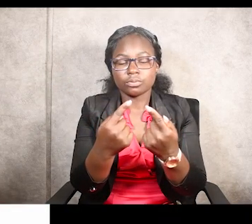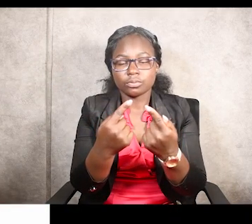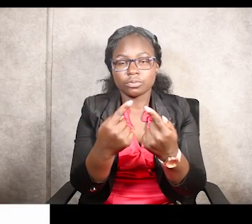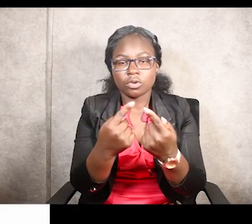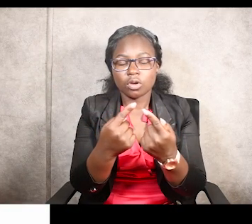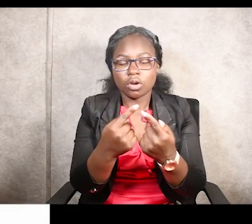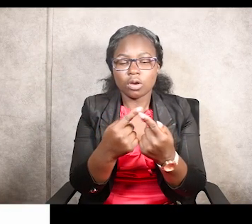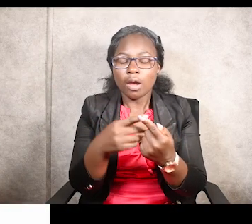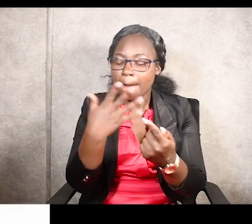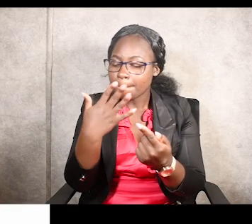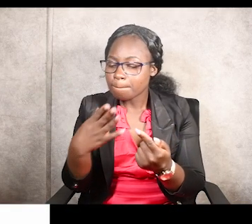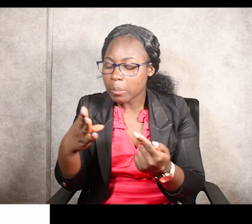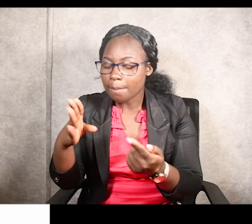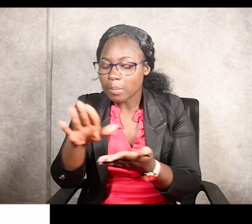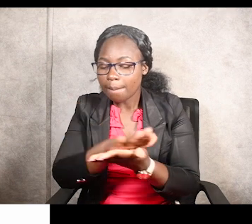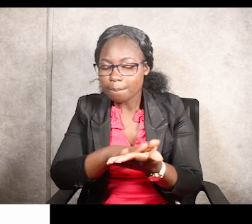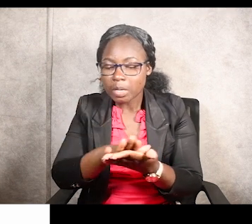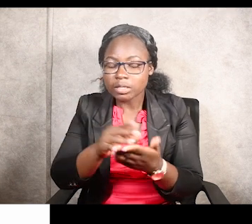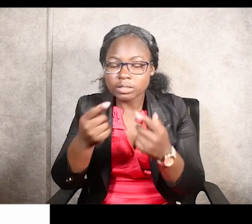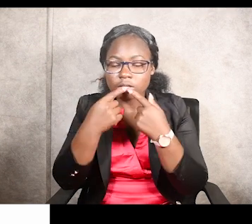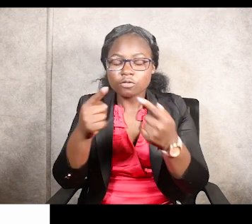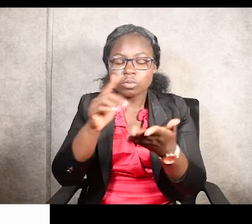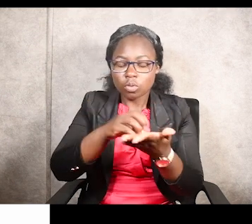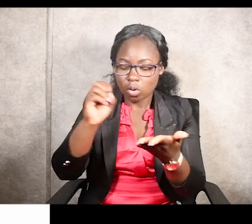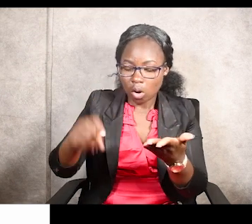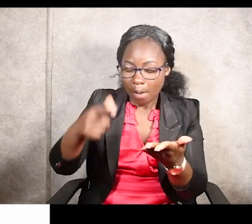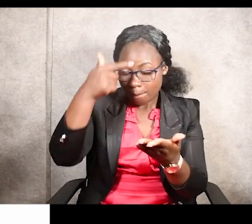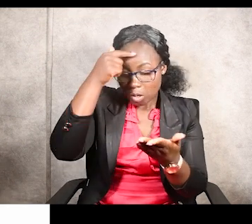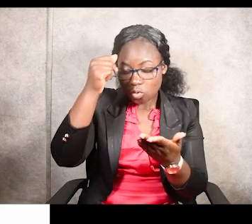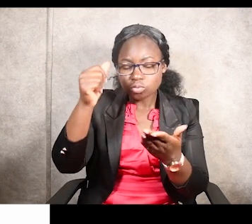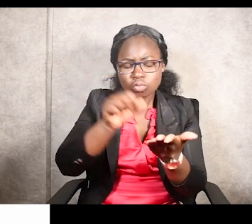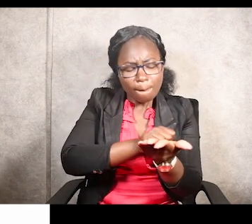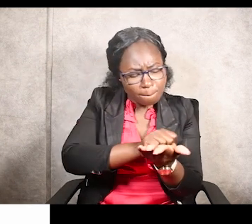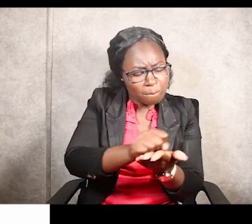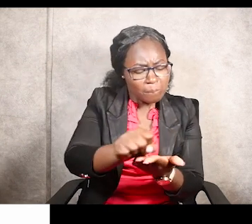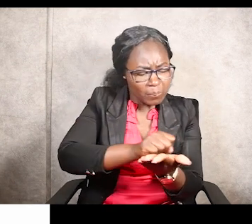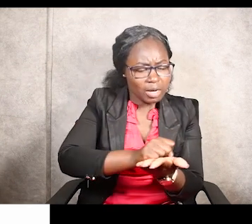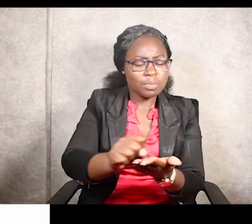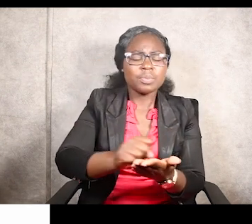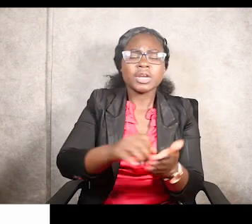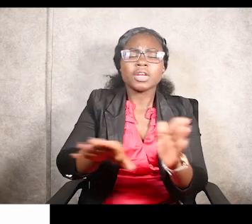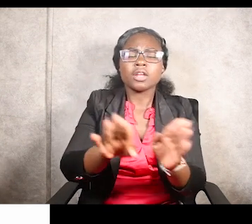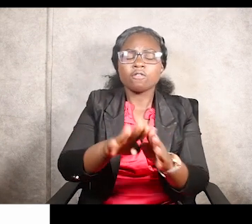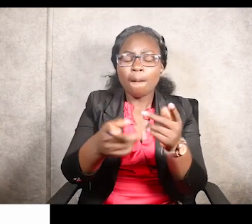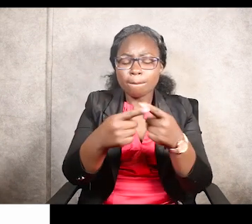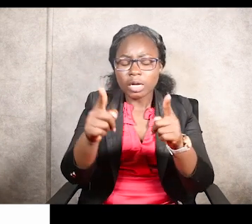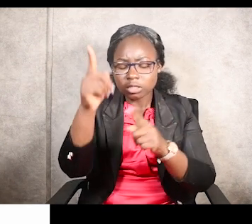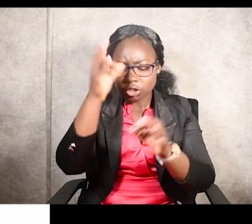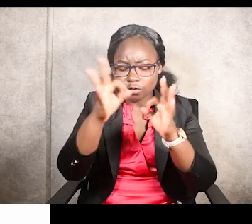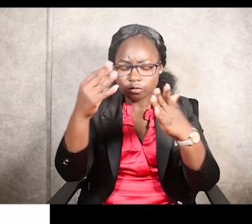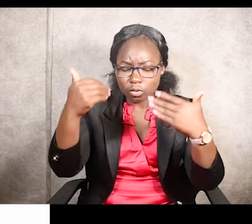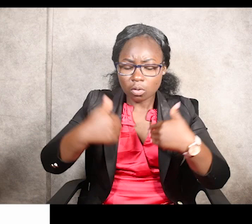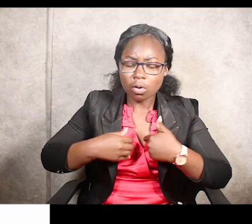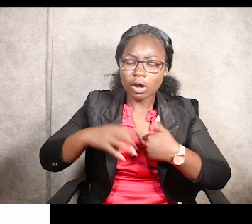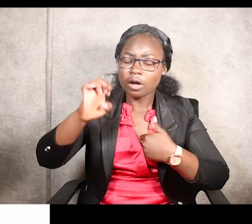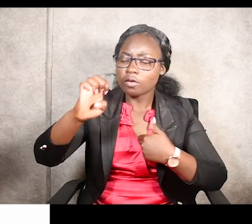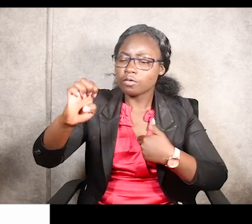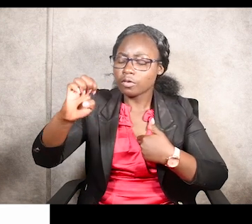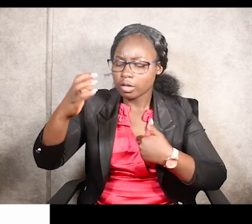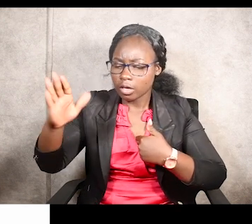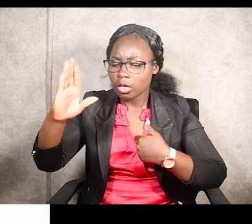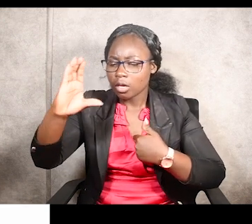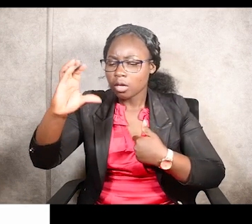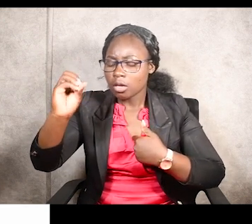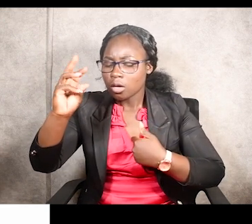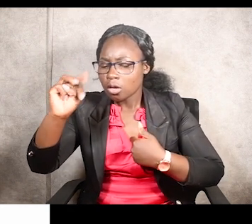Paper-based information is quite expensive because you have to print almost everything. But when you have this kind of e-commerce environments that are based on social